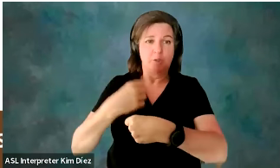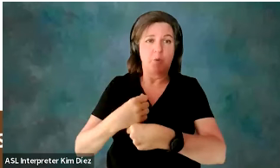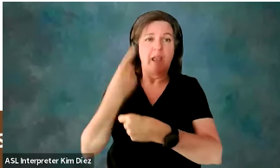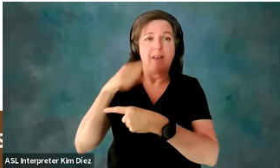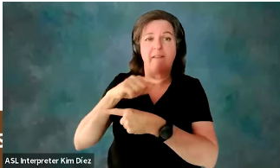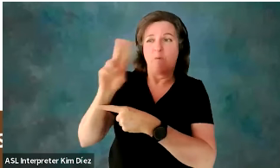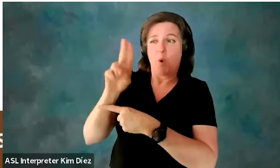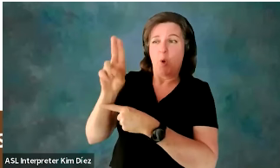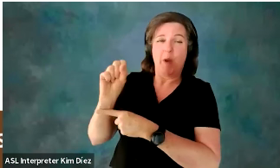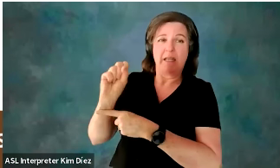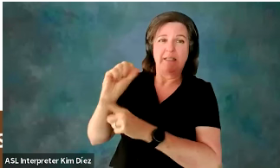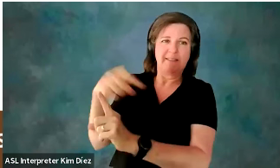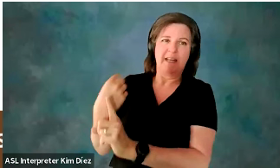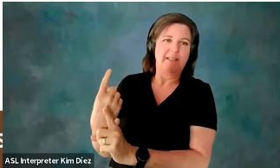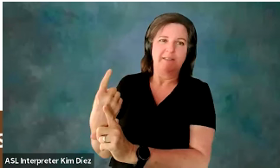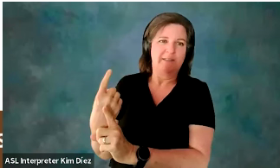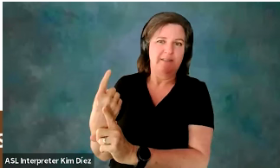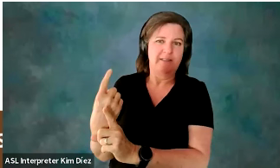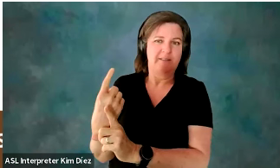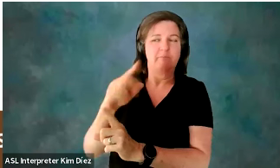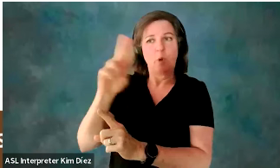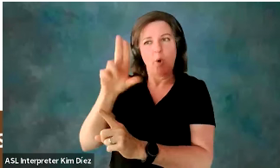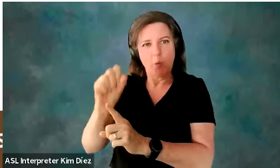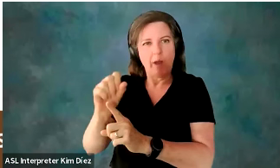States and the territories,